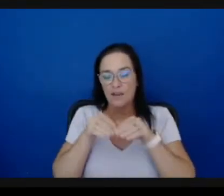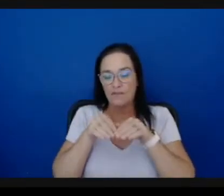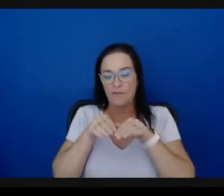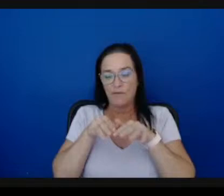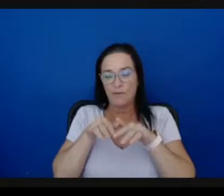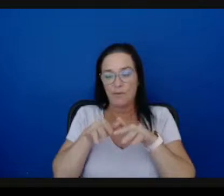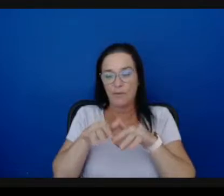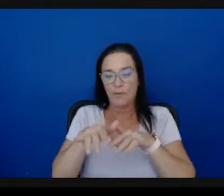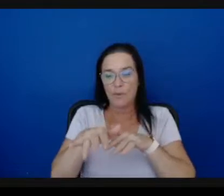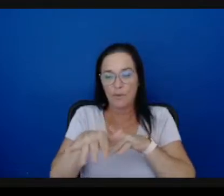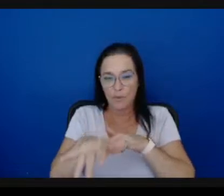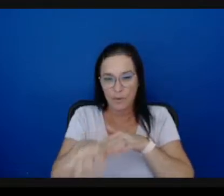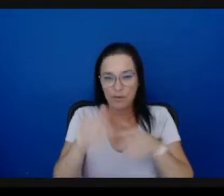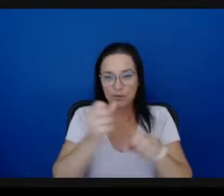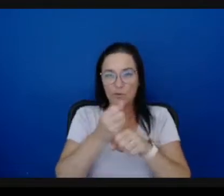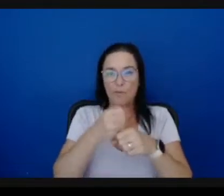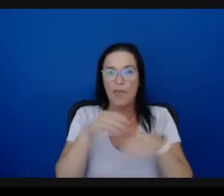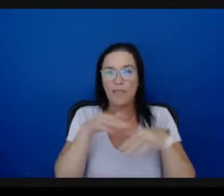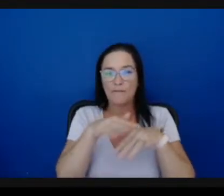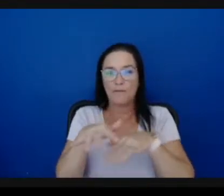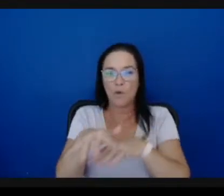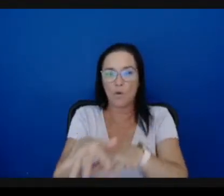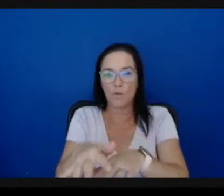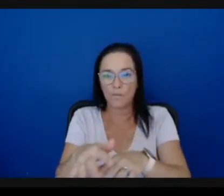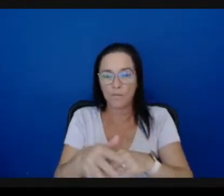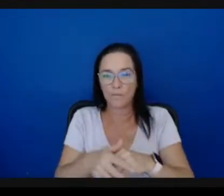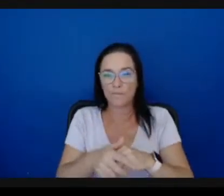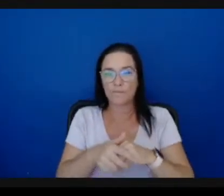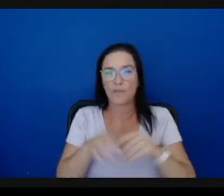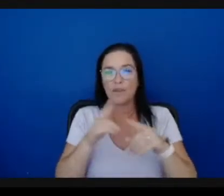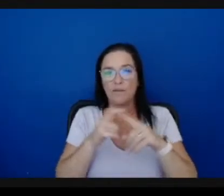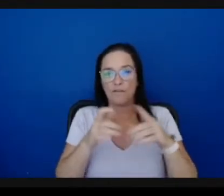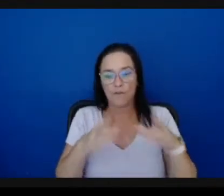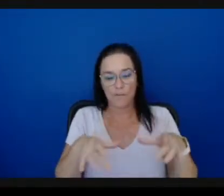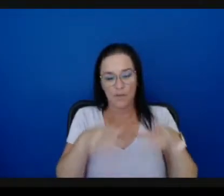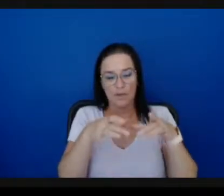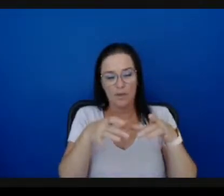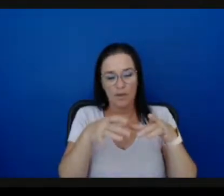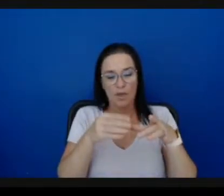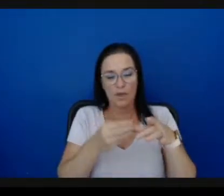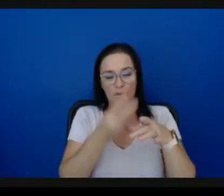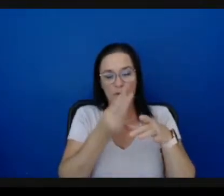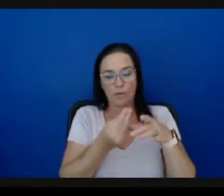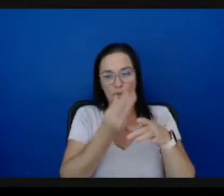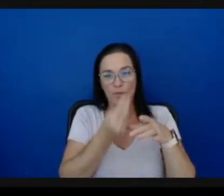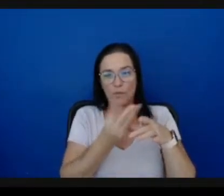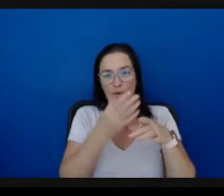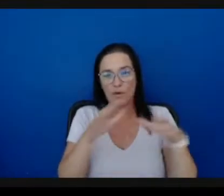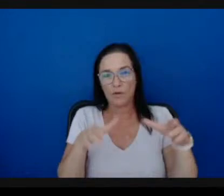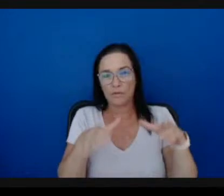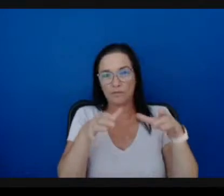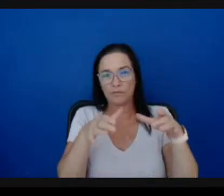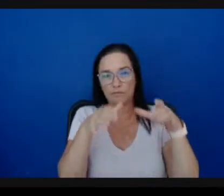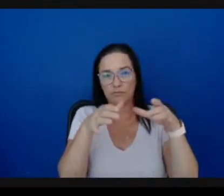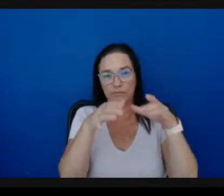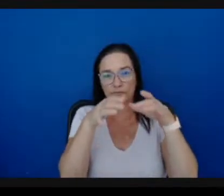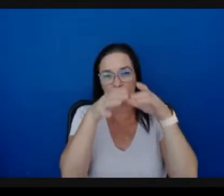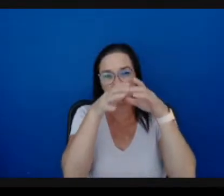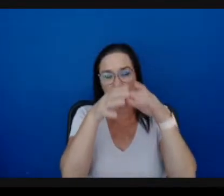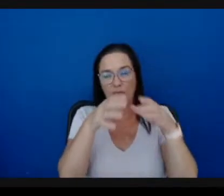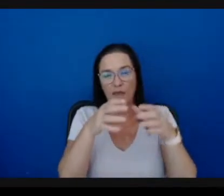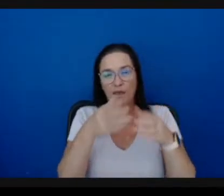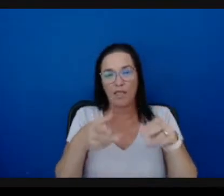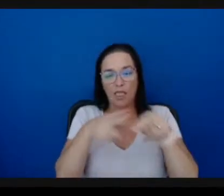flow. From the top of the bulb, there developed a fountain of molten lava, which gradually built up around itself